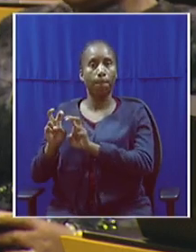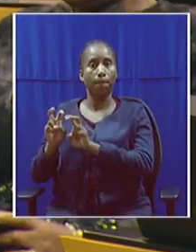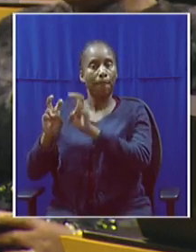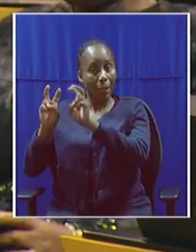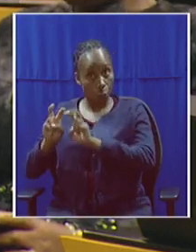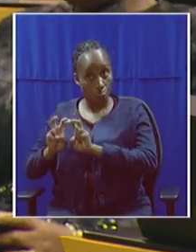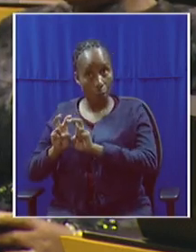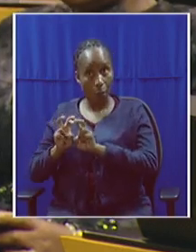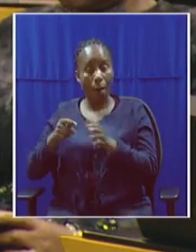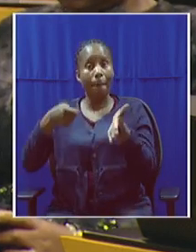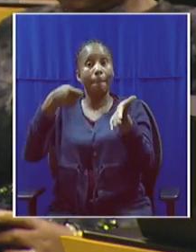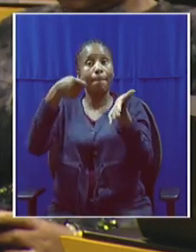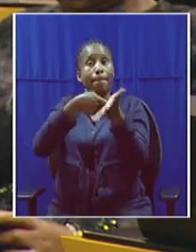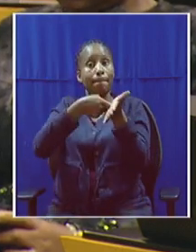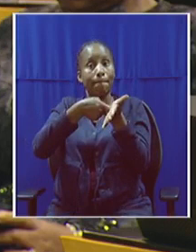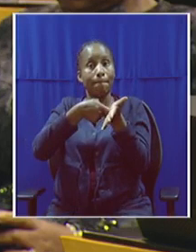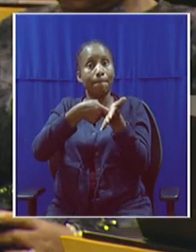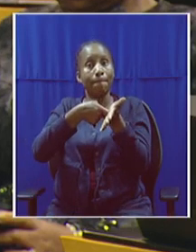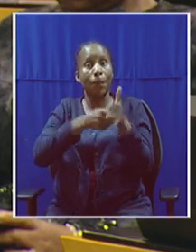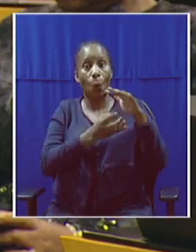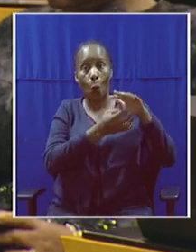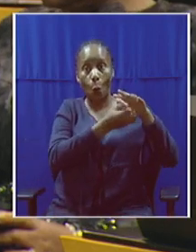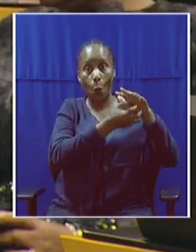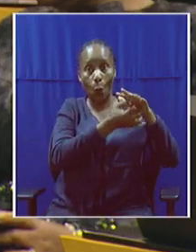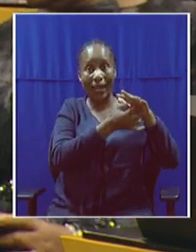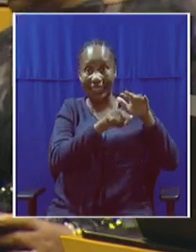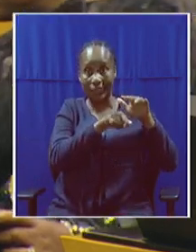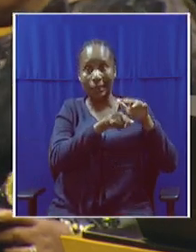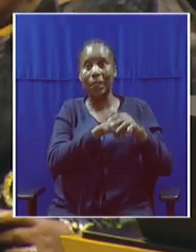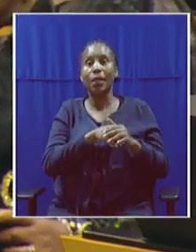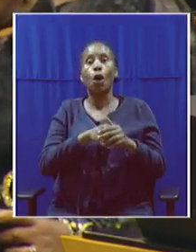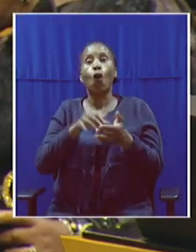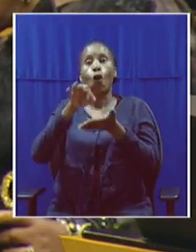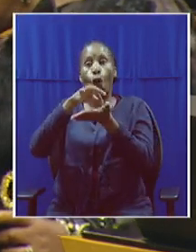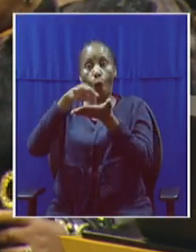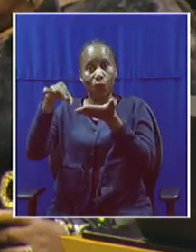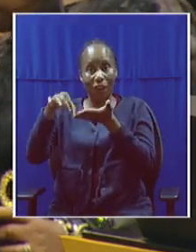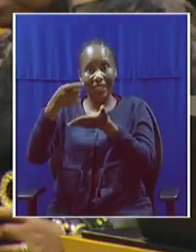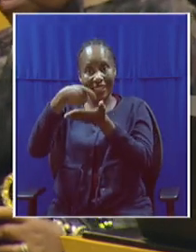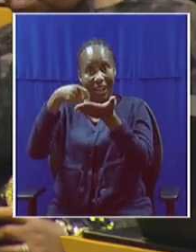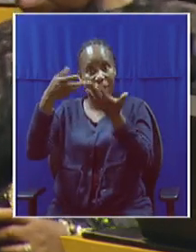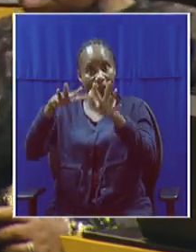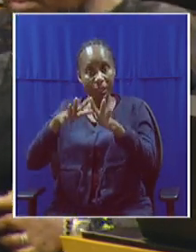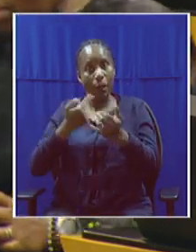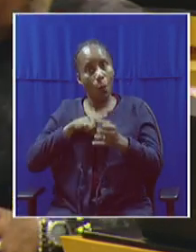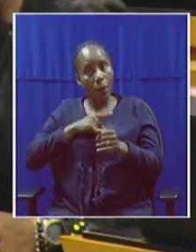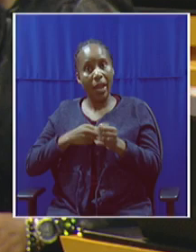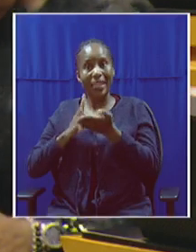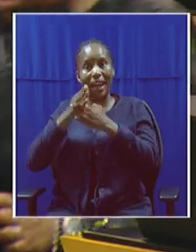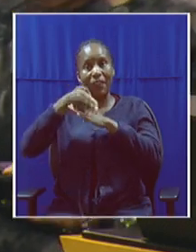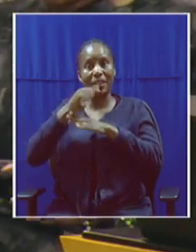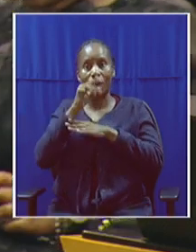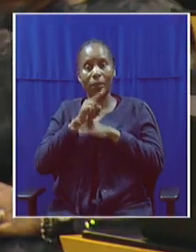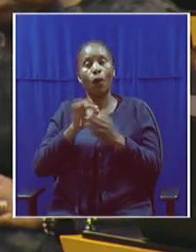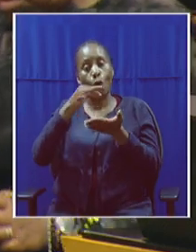procured that Cod and signed contracts and what we intervening at we say these